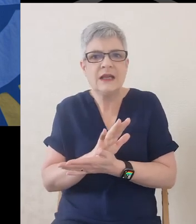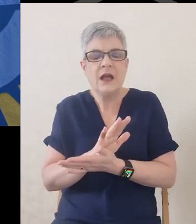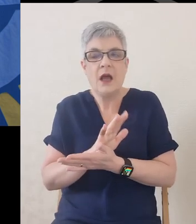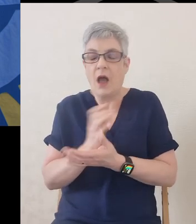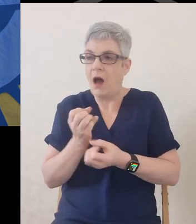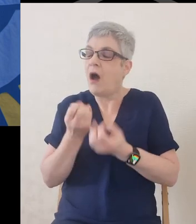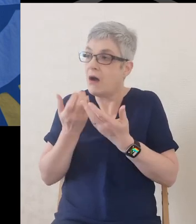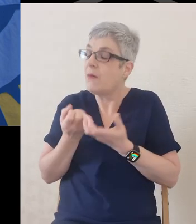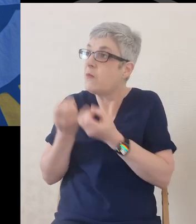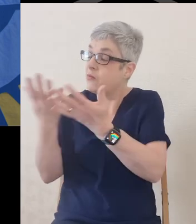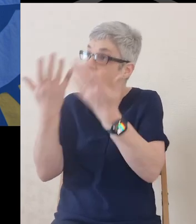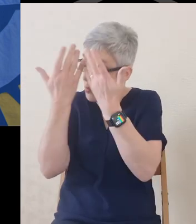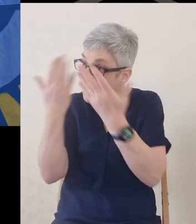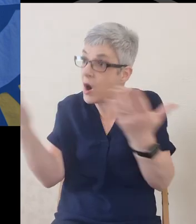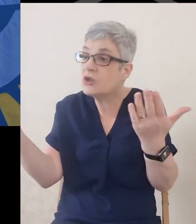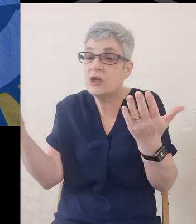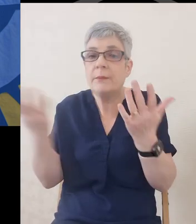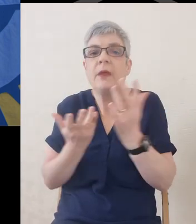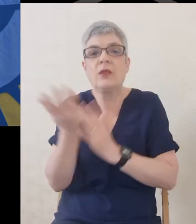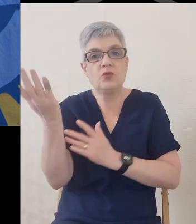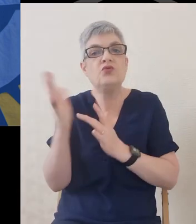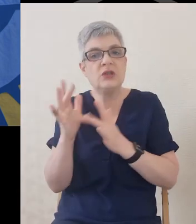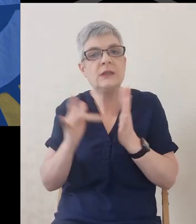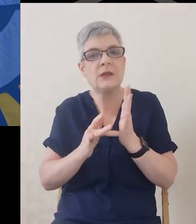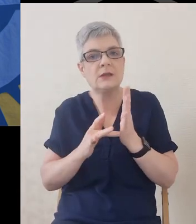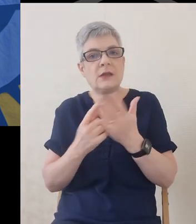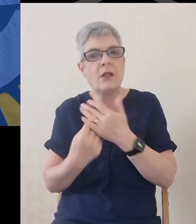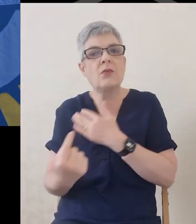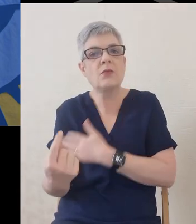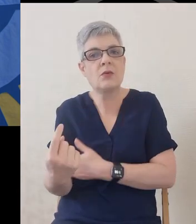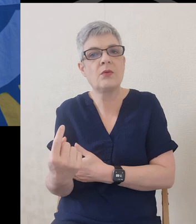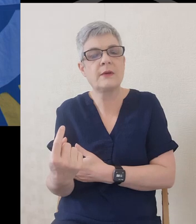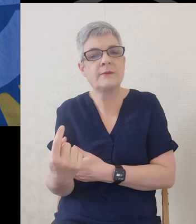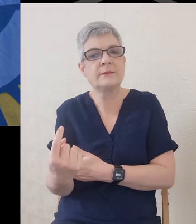offer our worship through Jesus Christ our Lord.